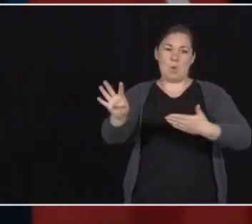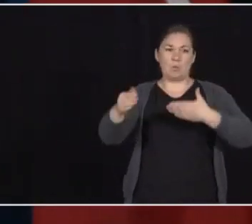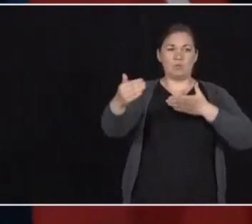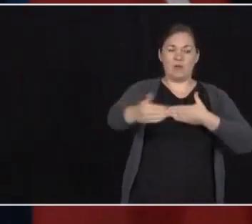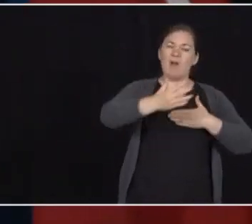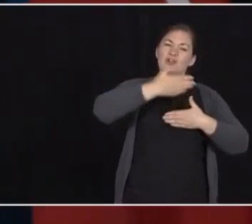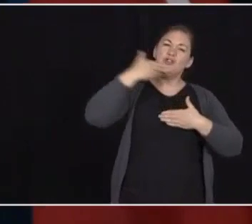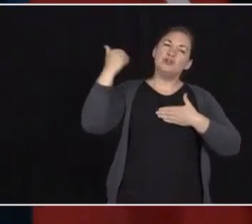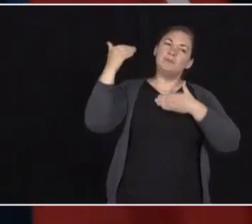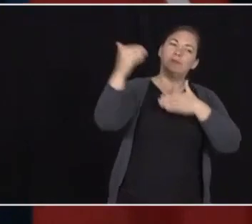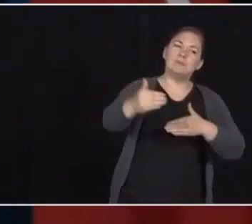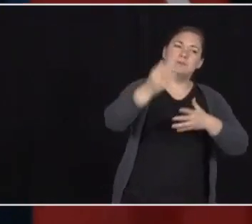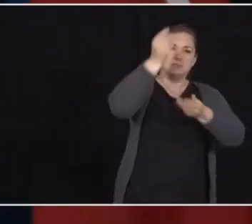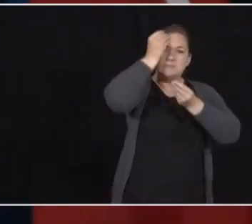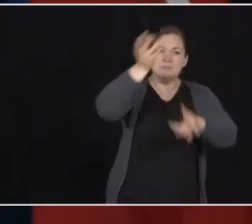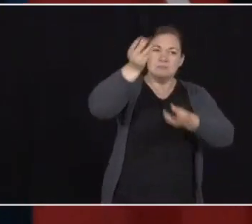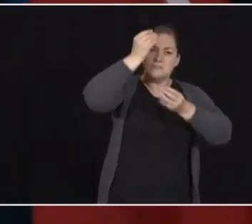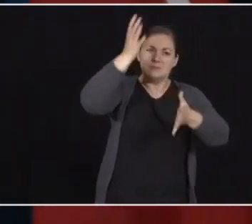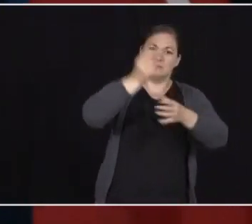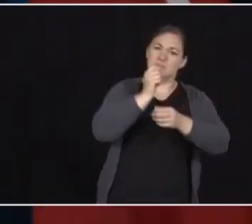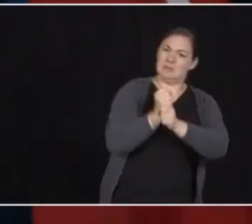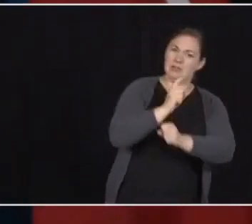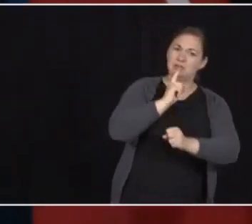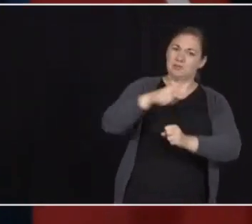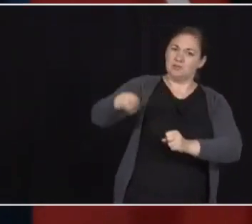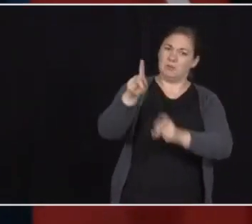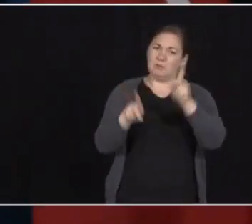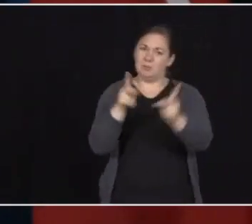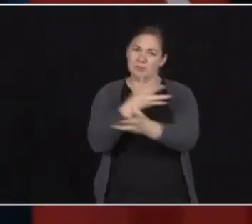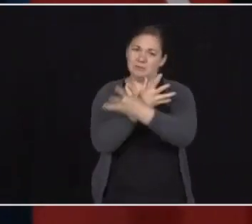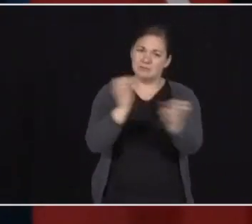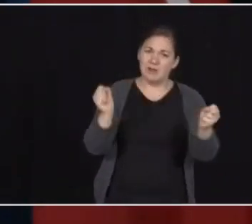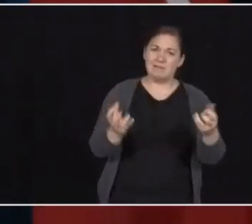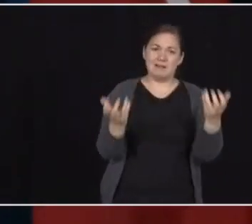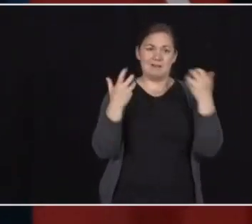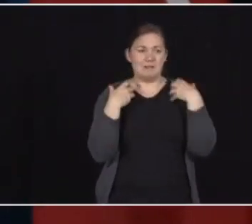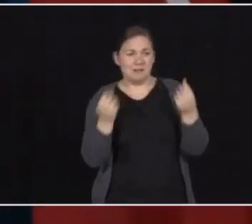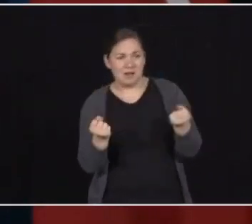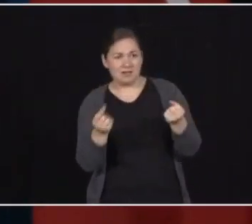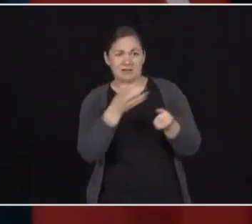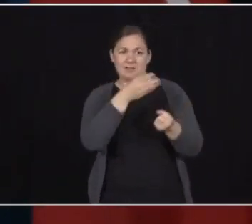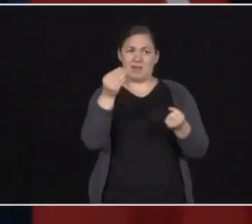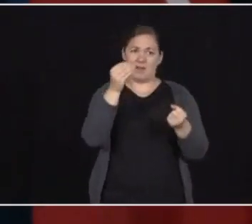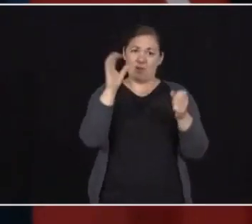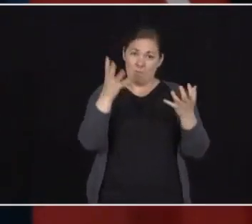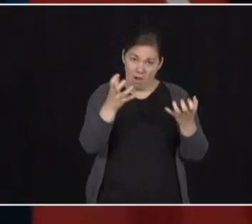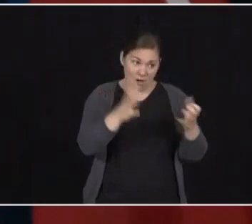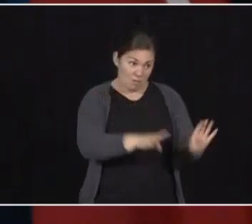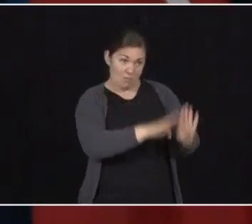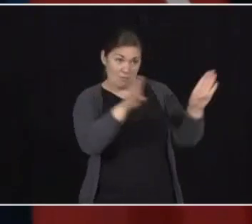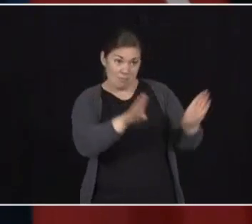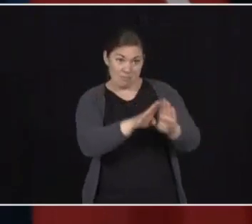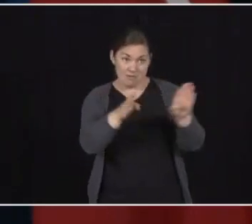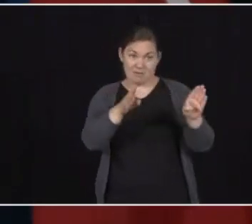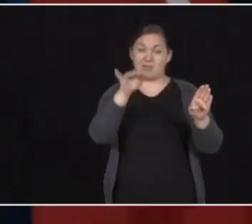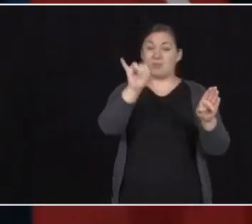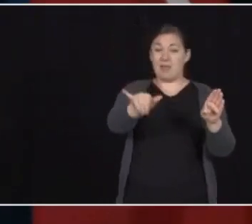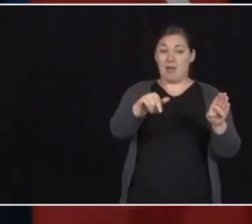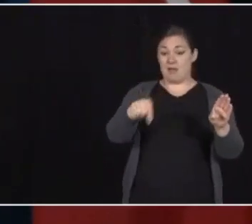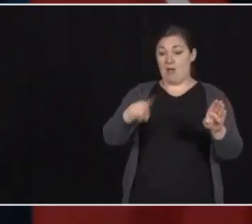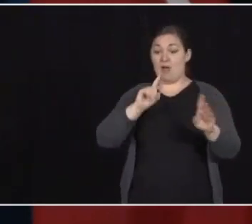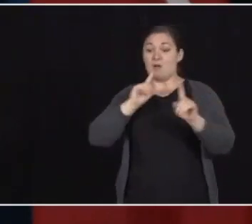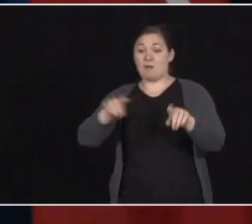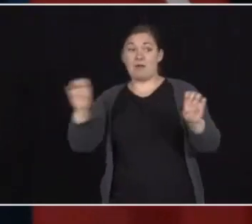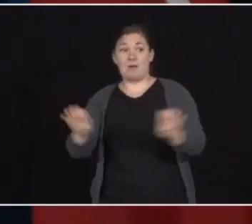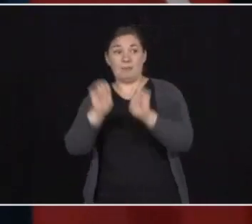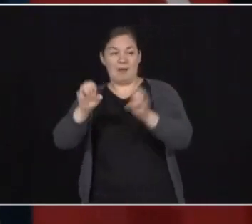everyone's safe and healthy, and we want to get the economy going, and we need that tool to make that happen. But